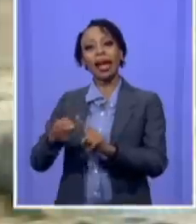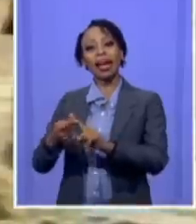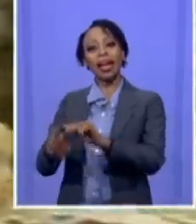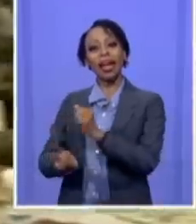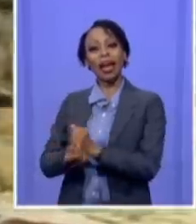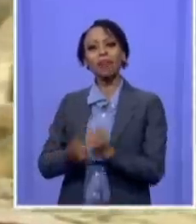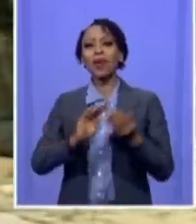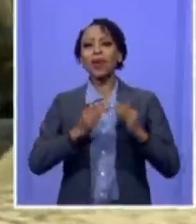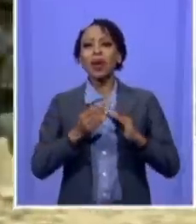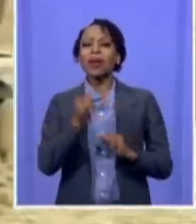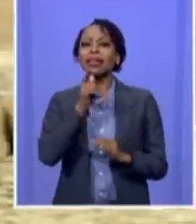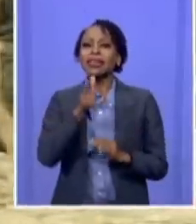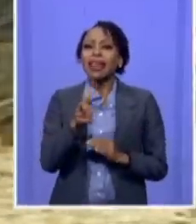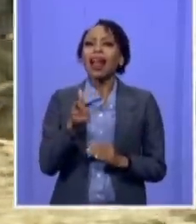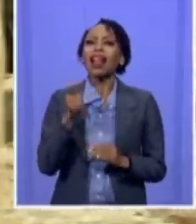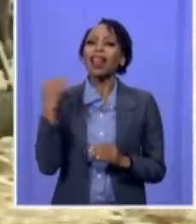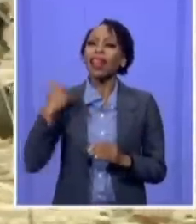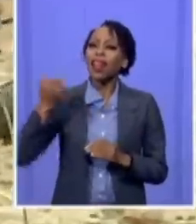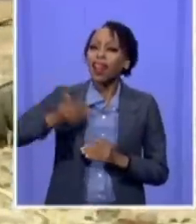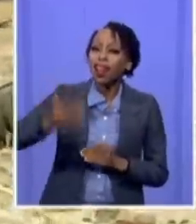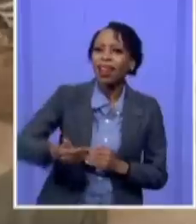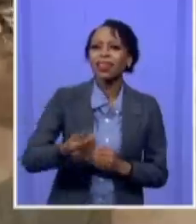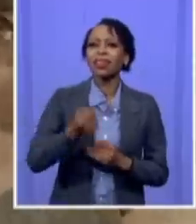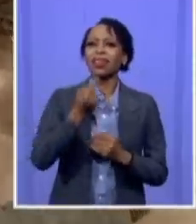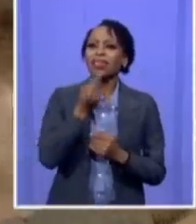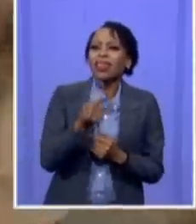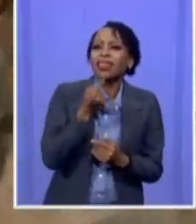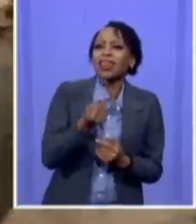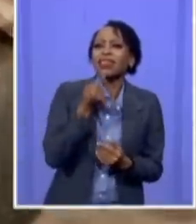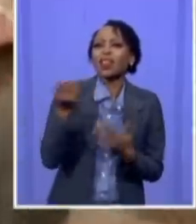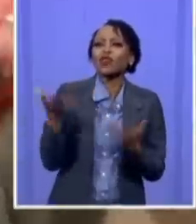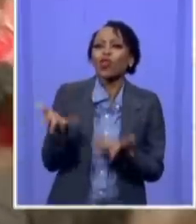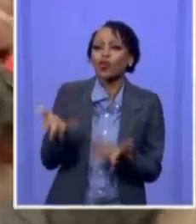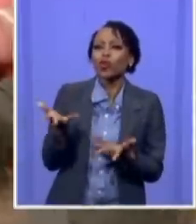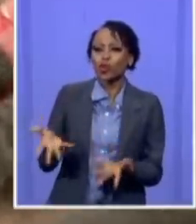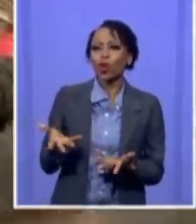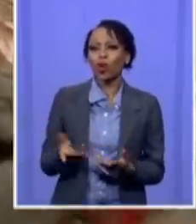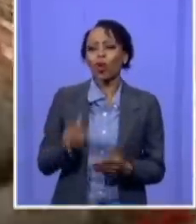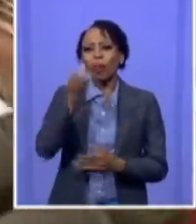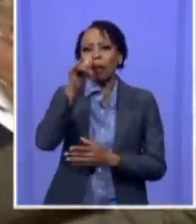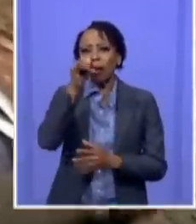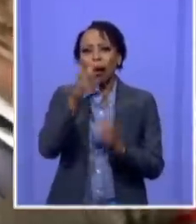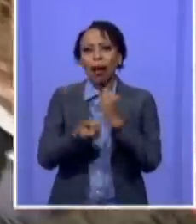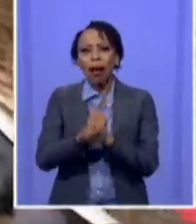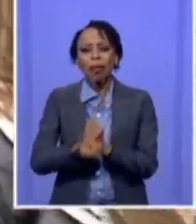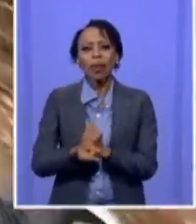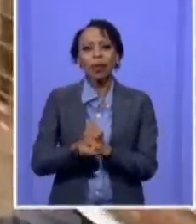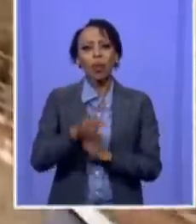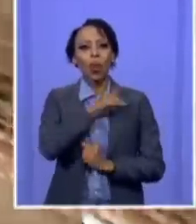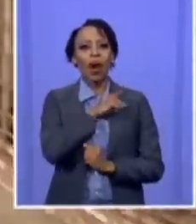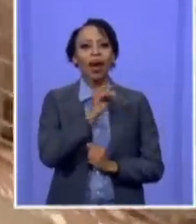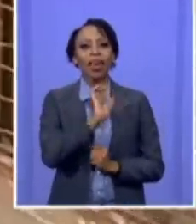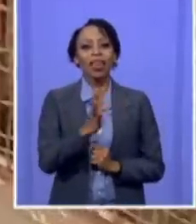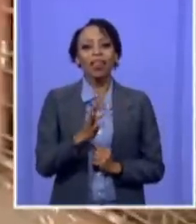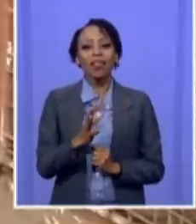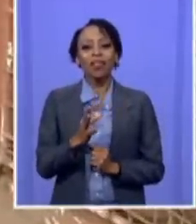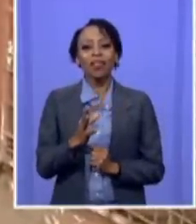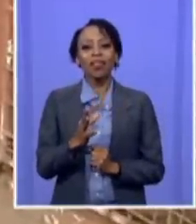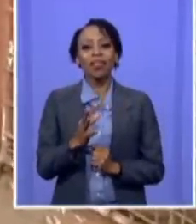have been telling us about for years. The brazen nature of crime, in that if you aren't able to